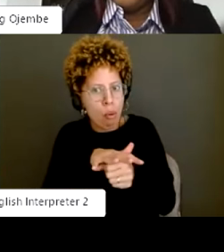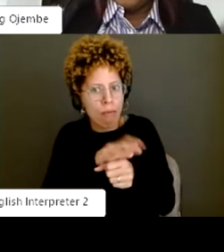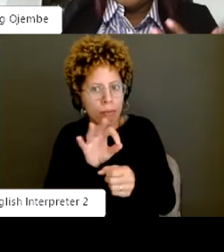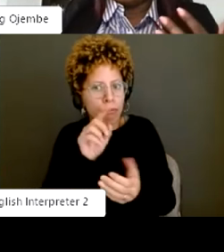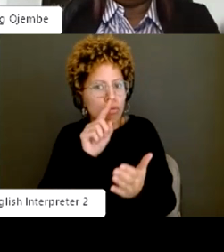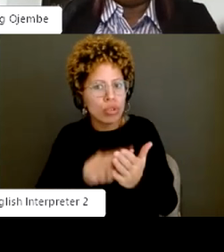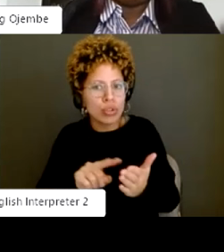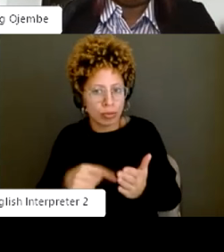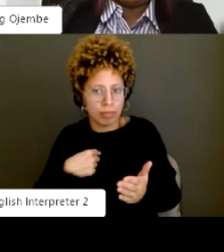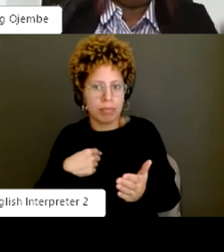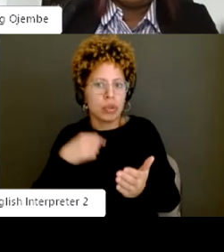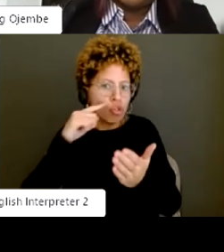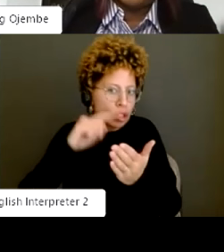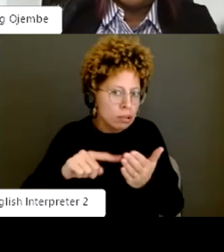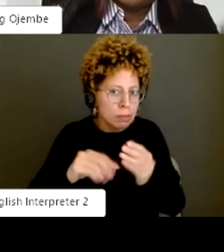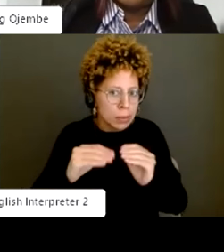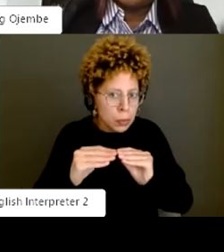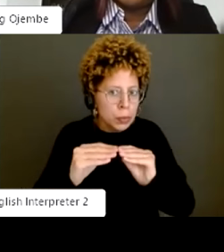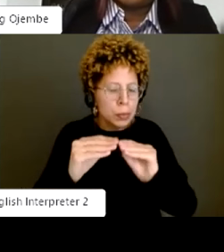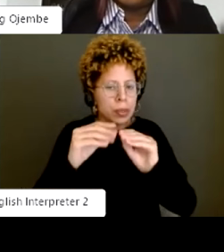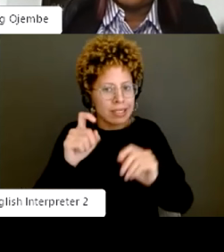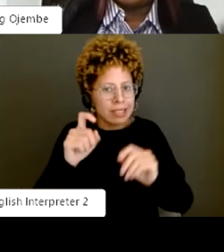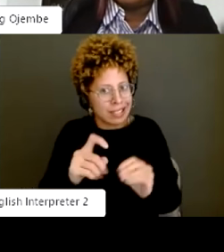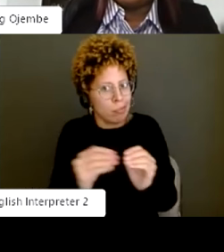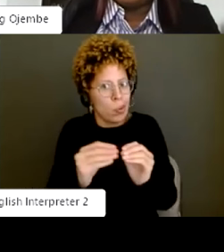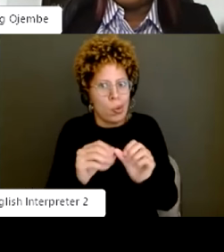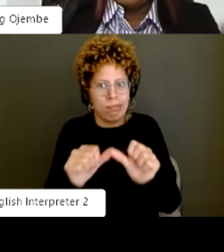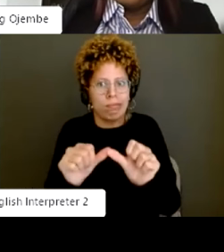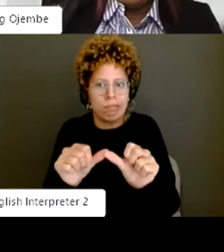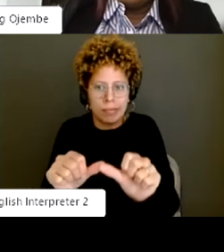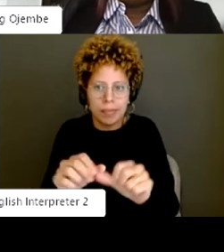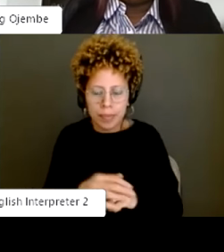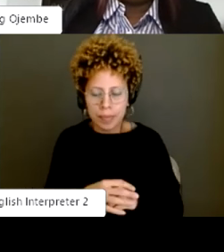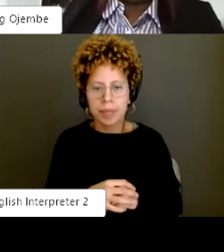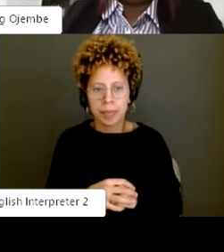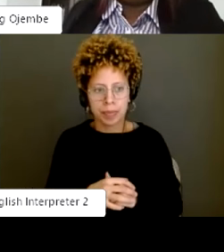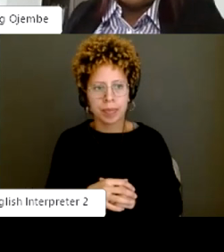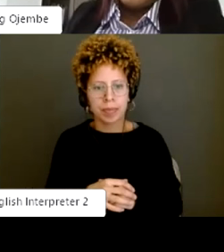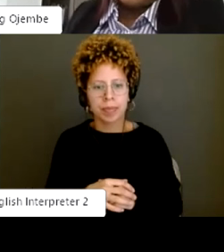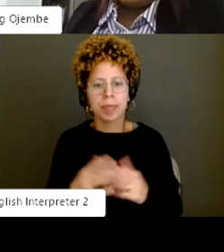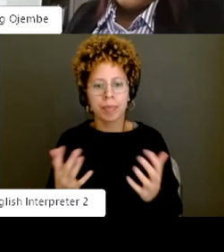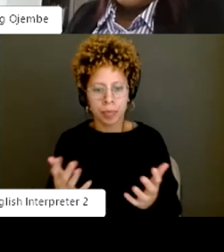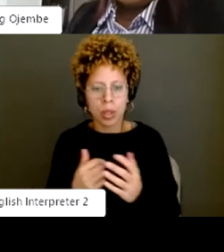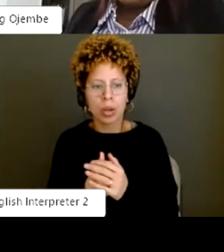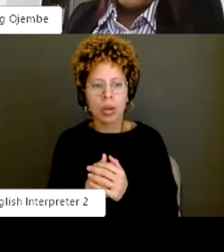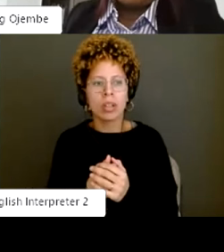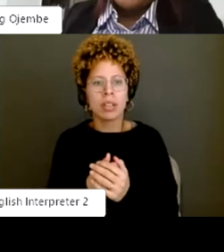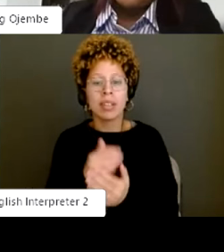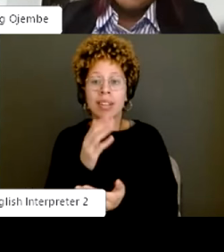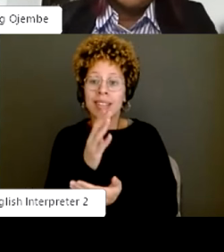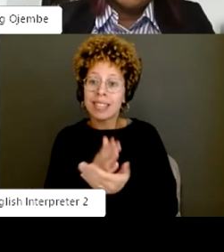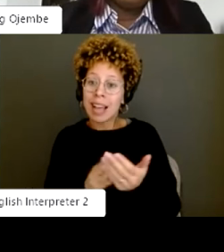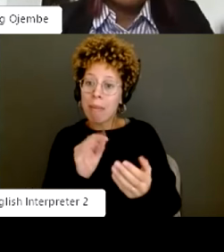advanced, and more research is needed in this area. So some of the narratives that